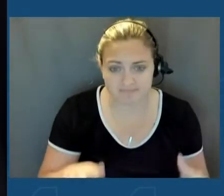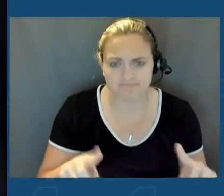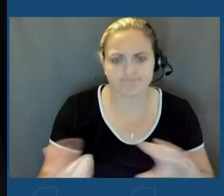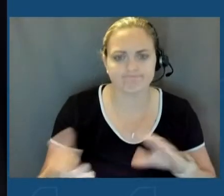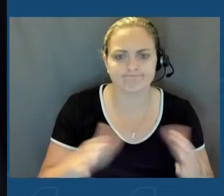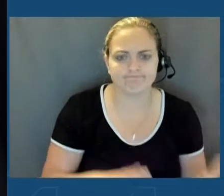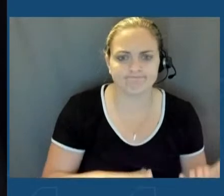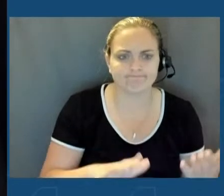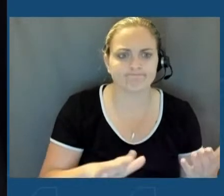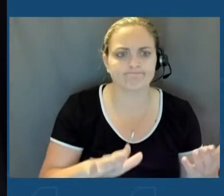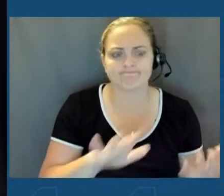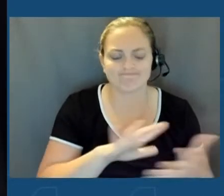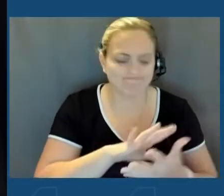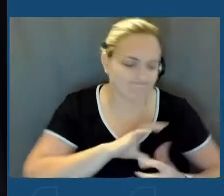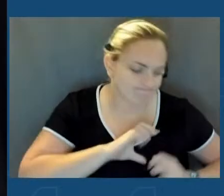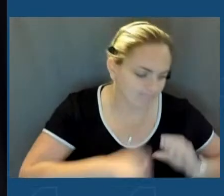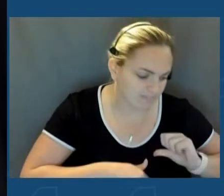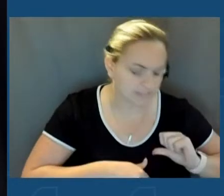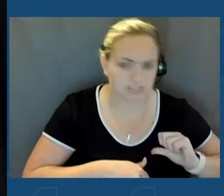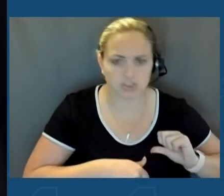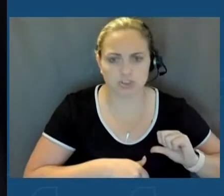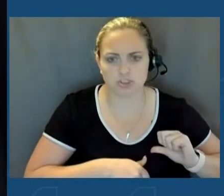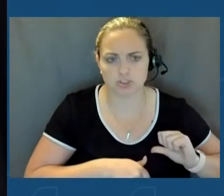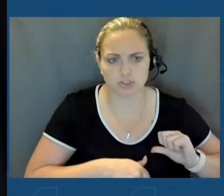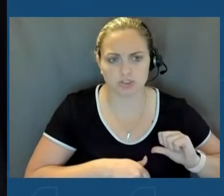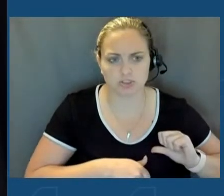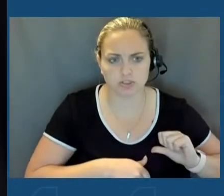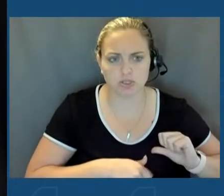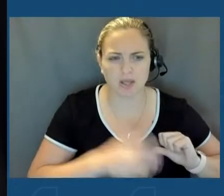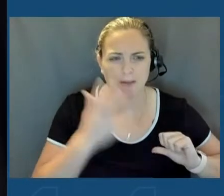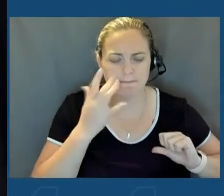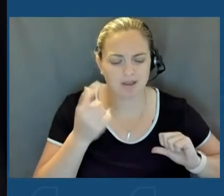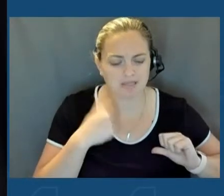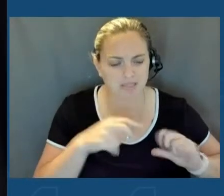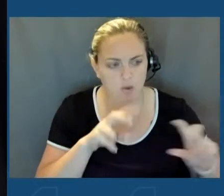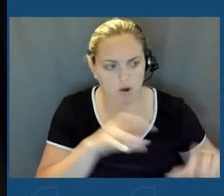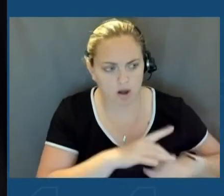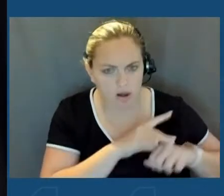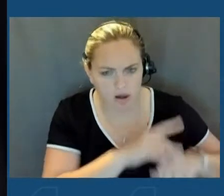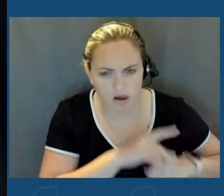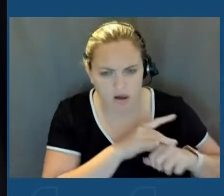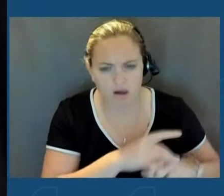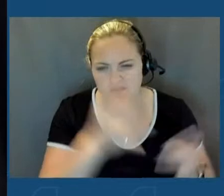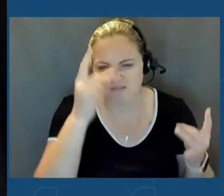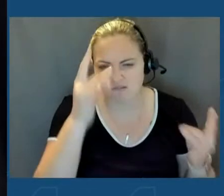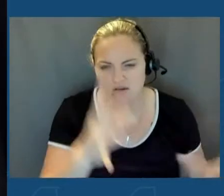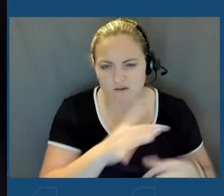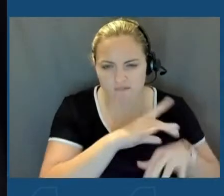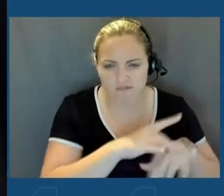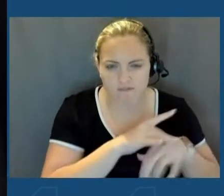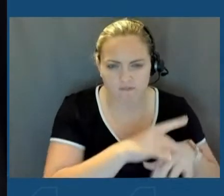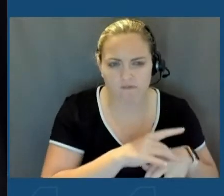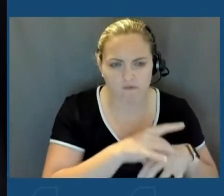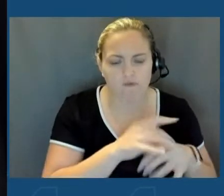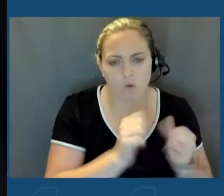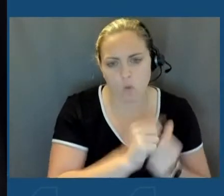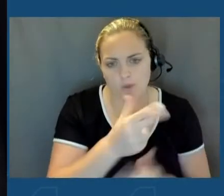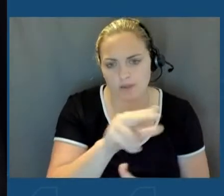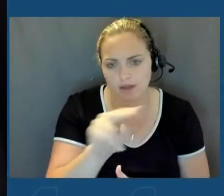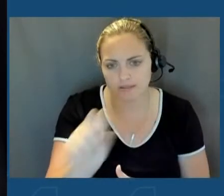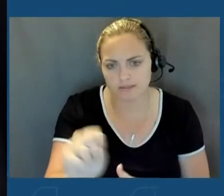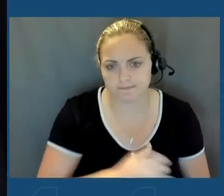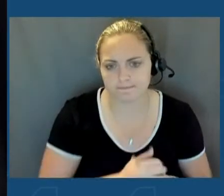and devastation because of our fascination, our sick fascination with